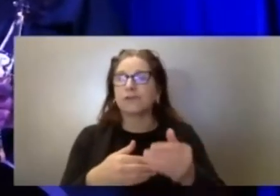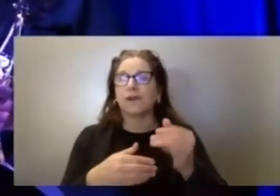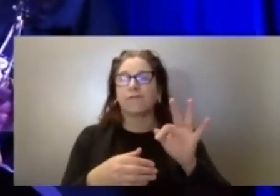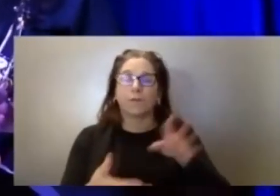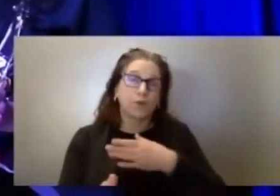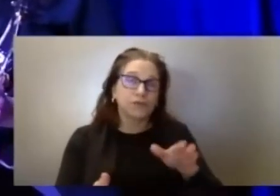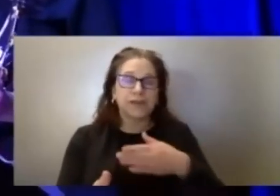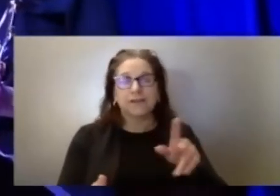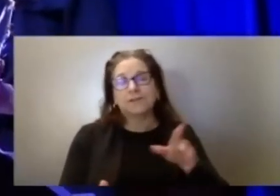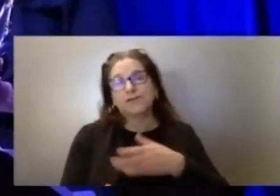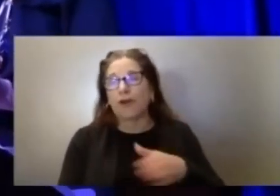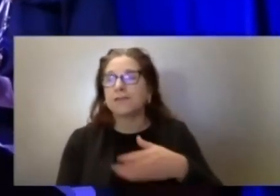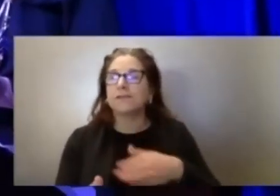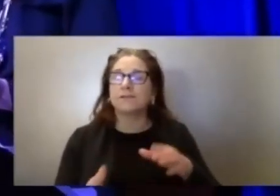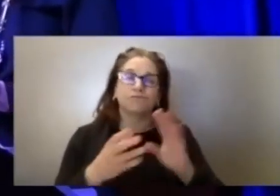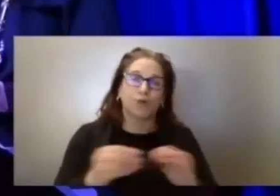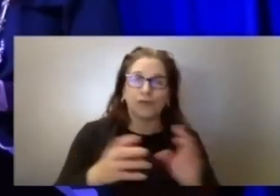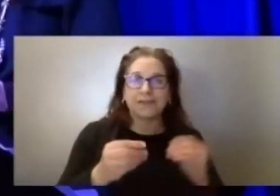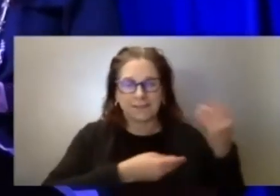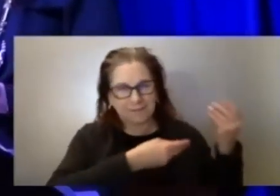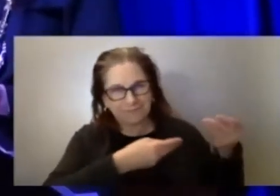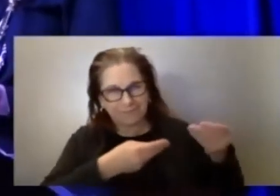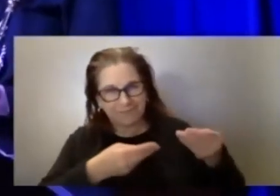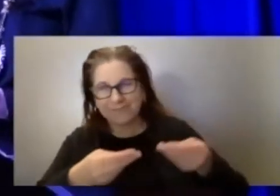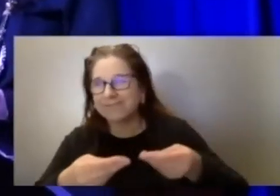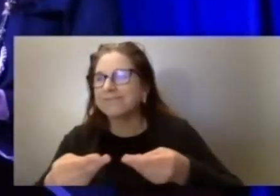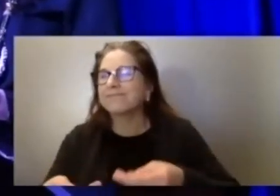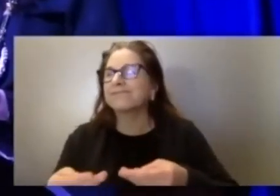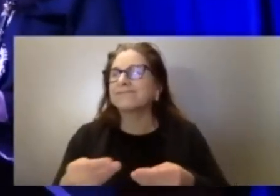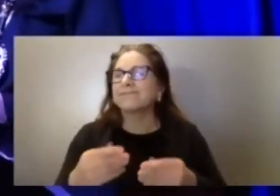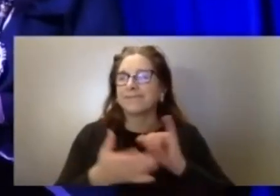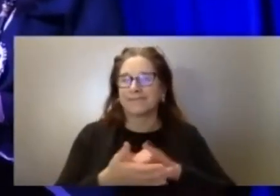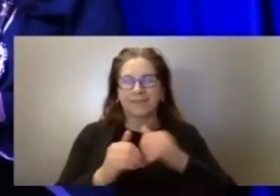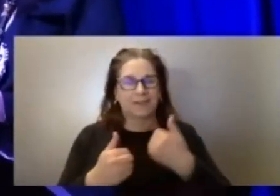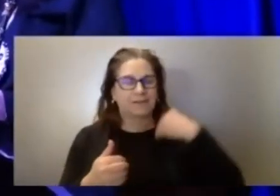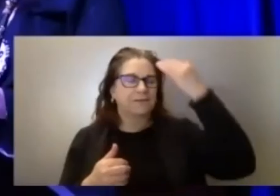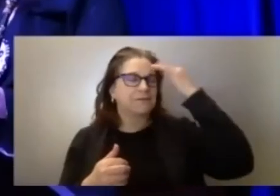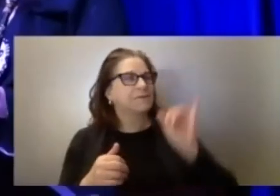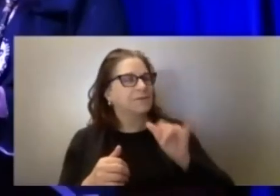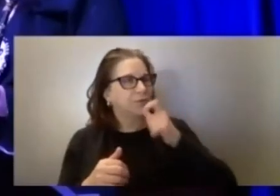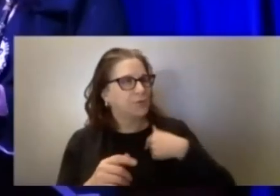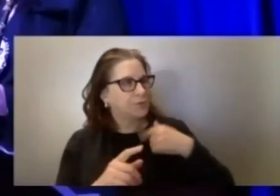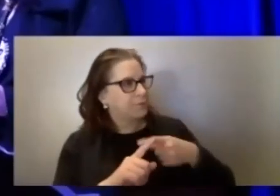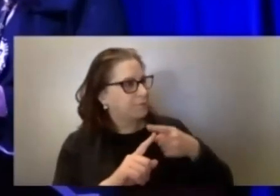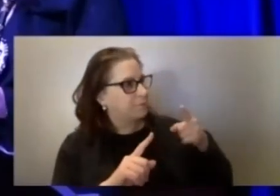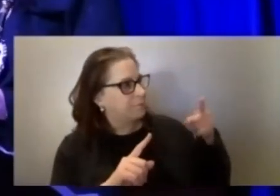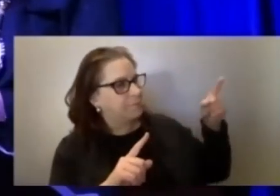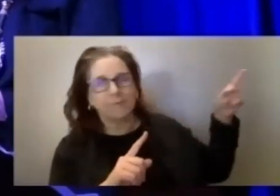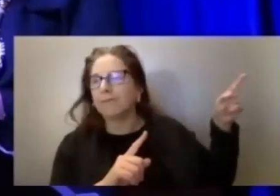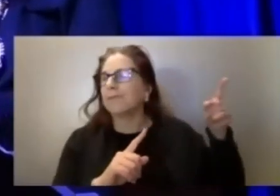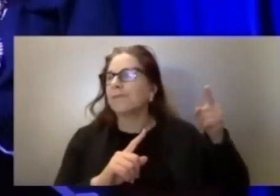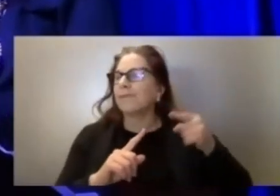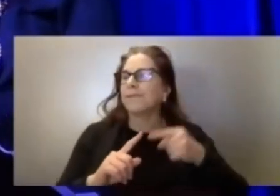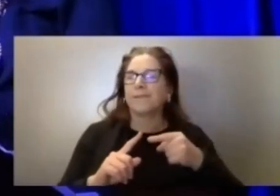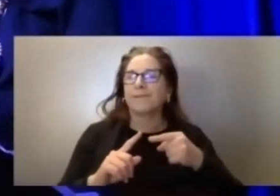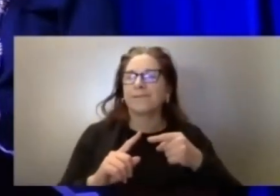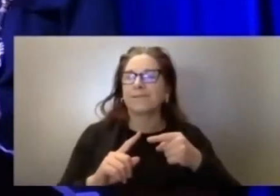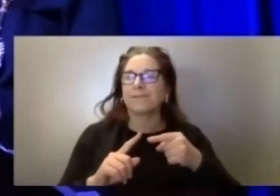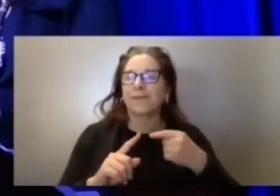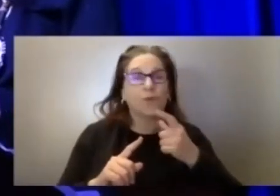poetry, song, and stories. It is how we know who we are, where we are coming from, and who we